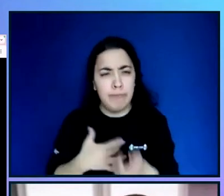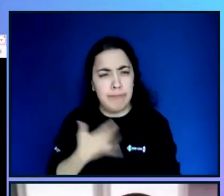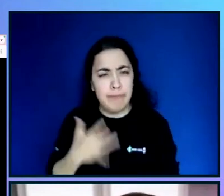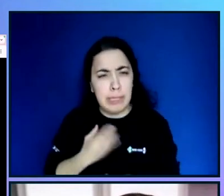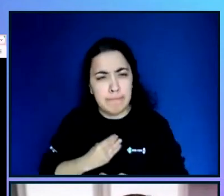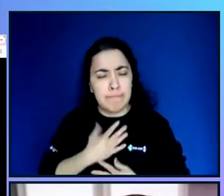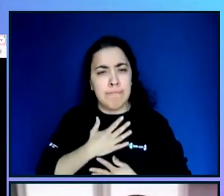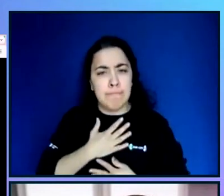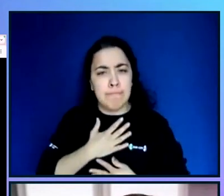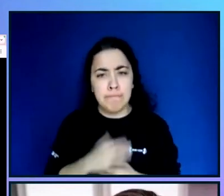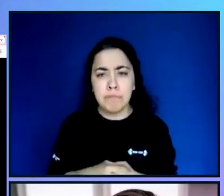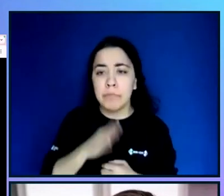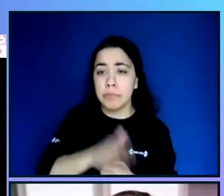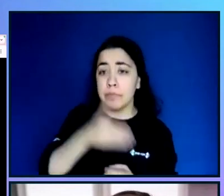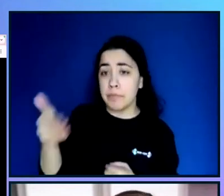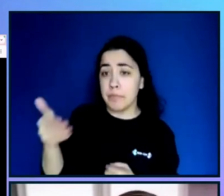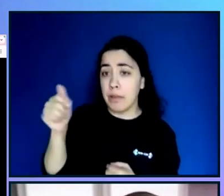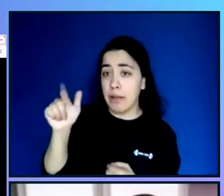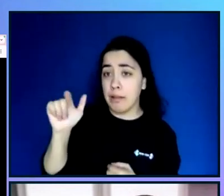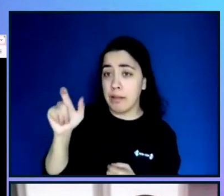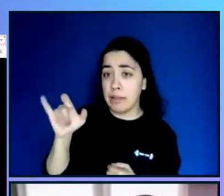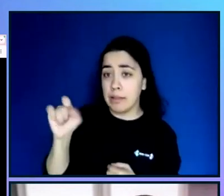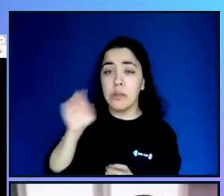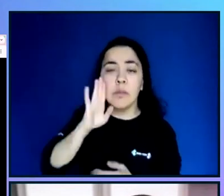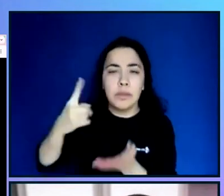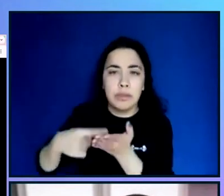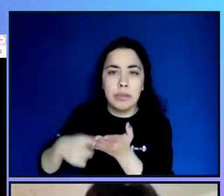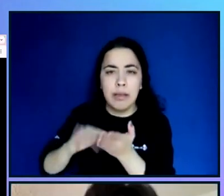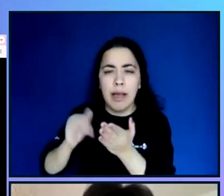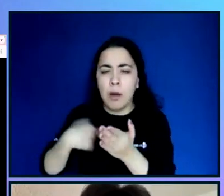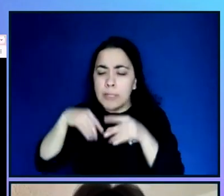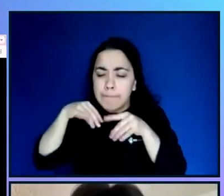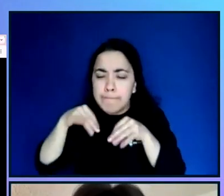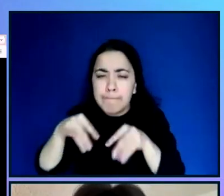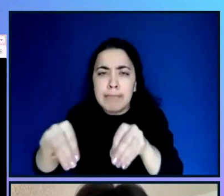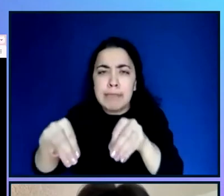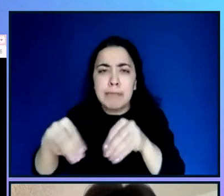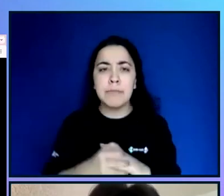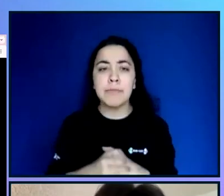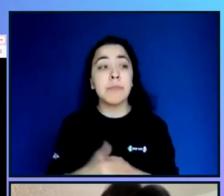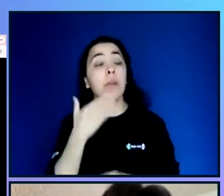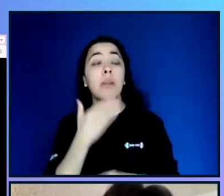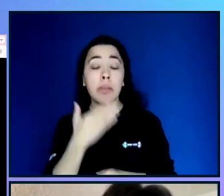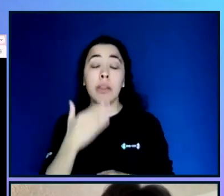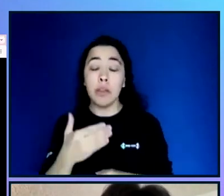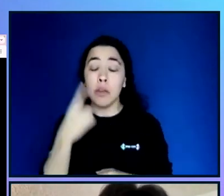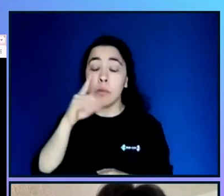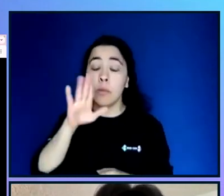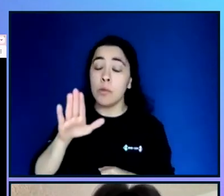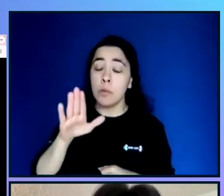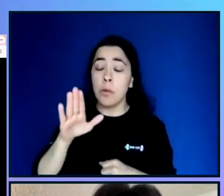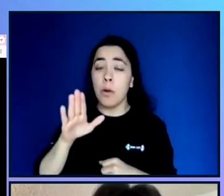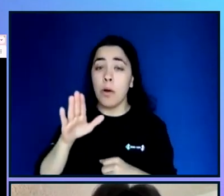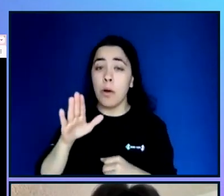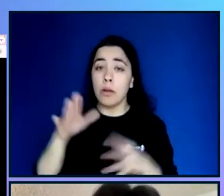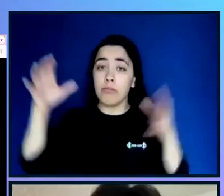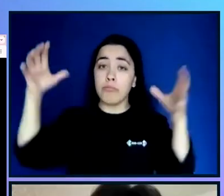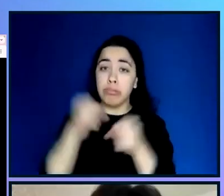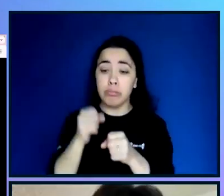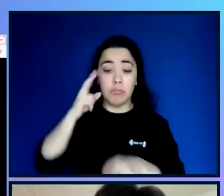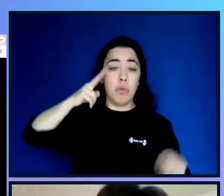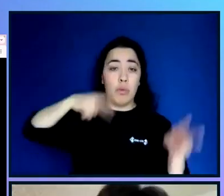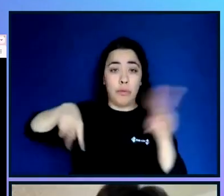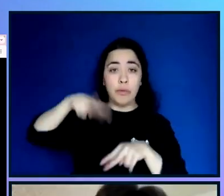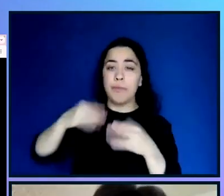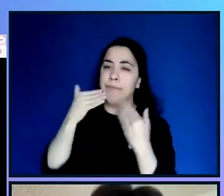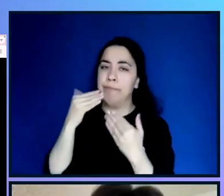Alexis will talk about our planting seeds. Yes, and thank you for that high-level overview, Catherine. So let's look at